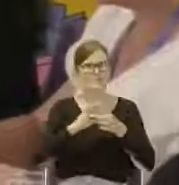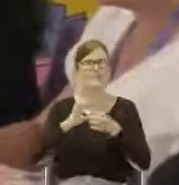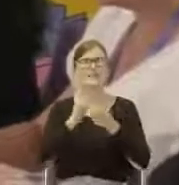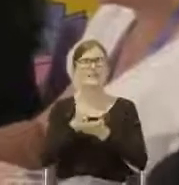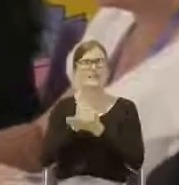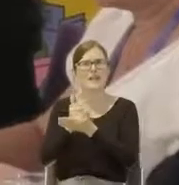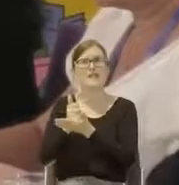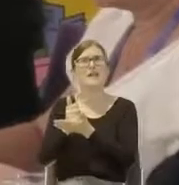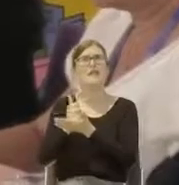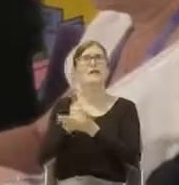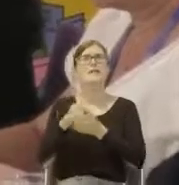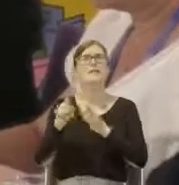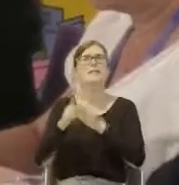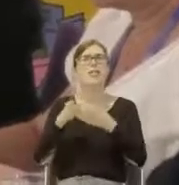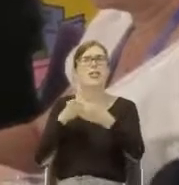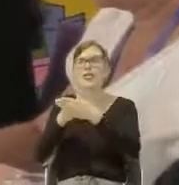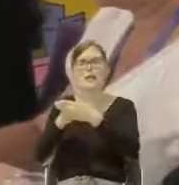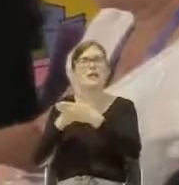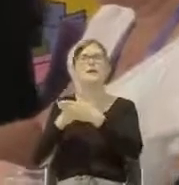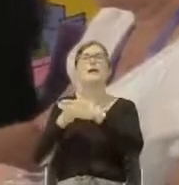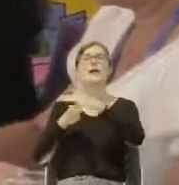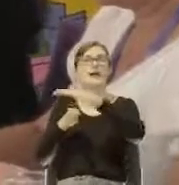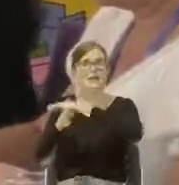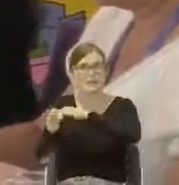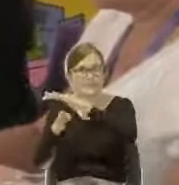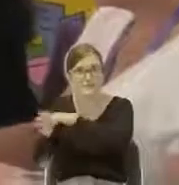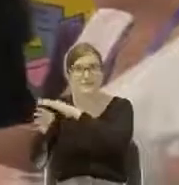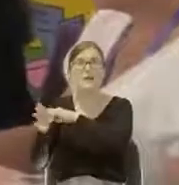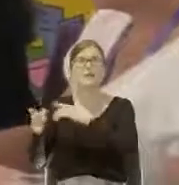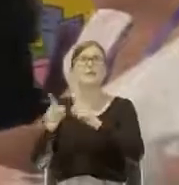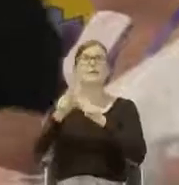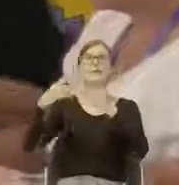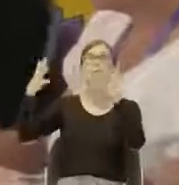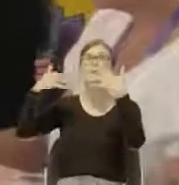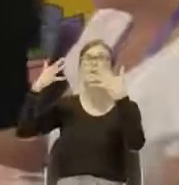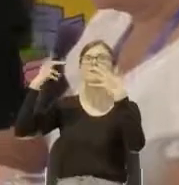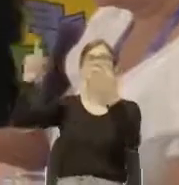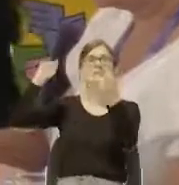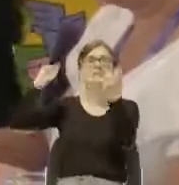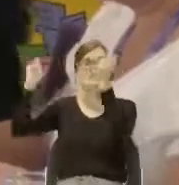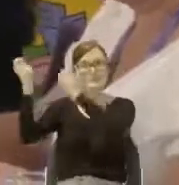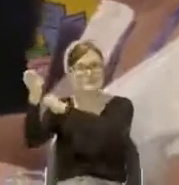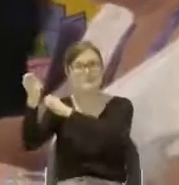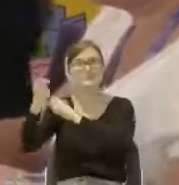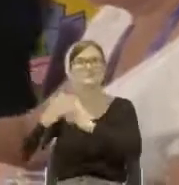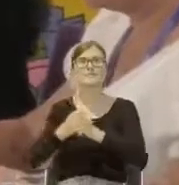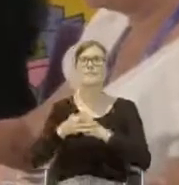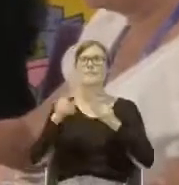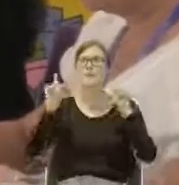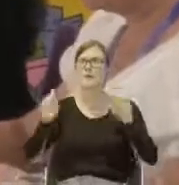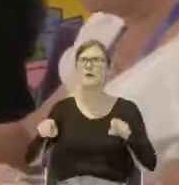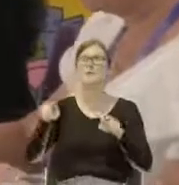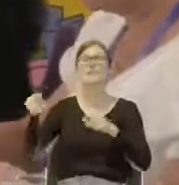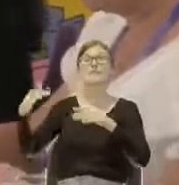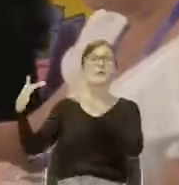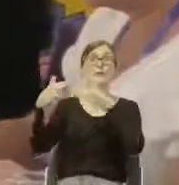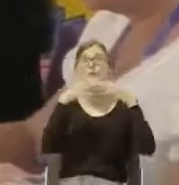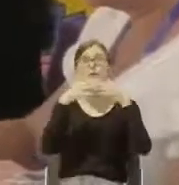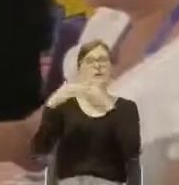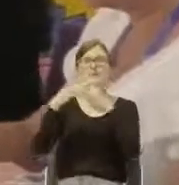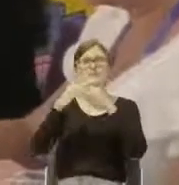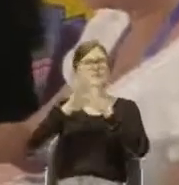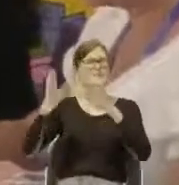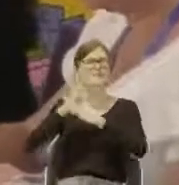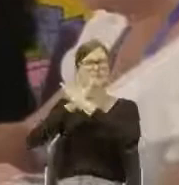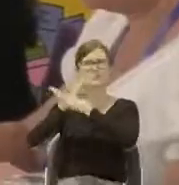can create the bedrock for peace. But as we convene here together with